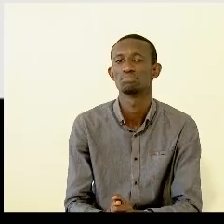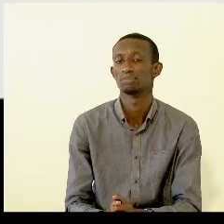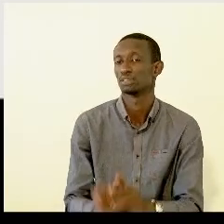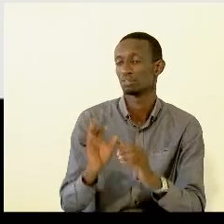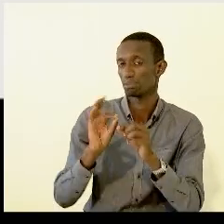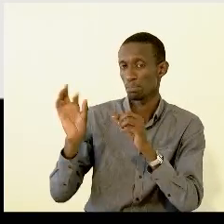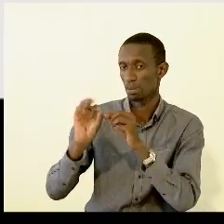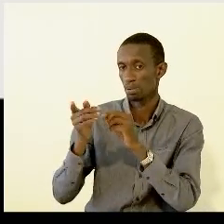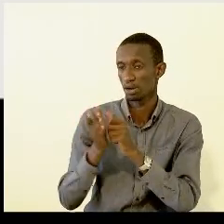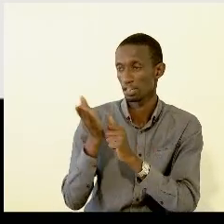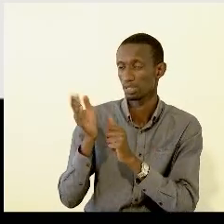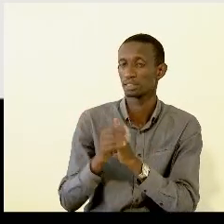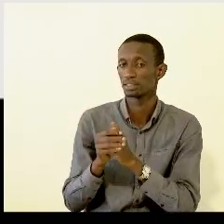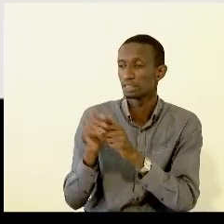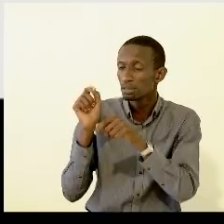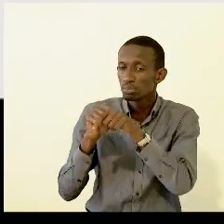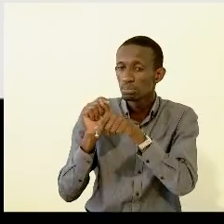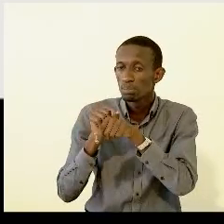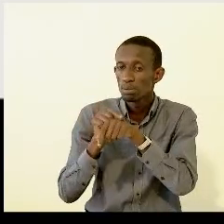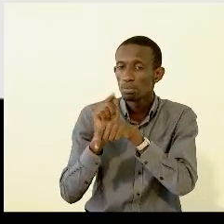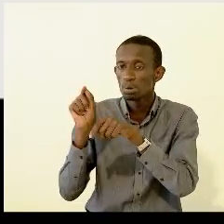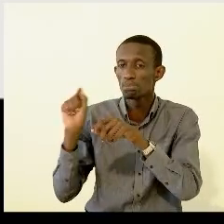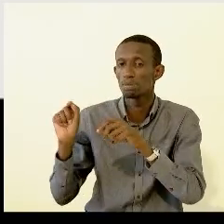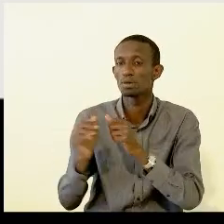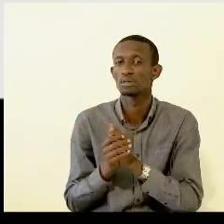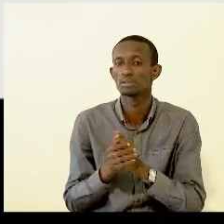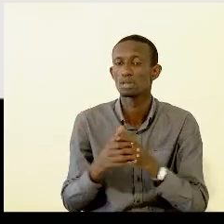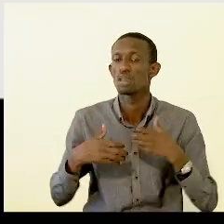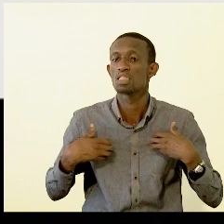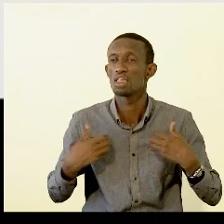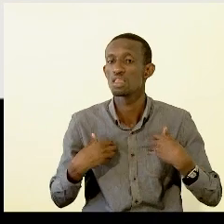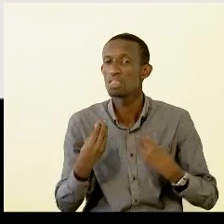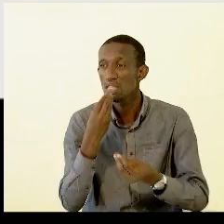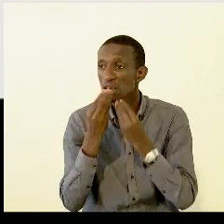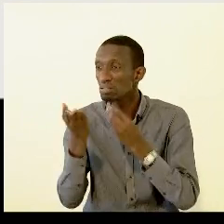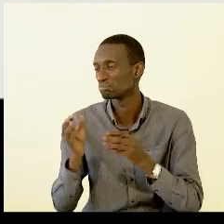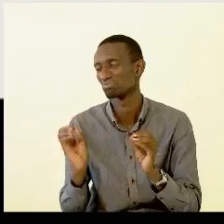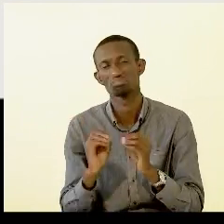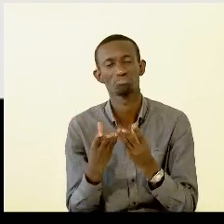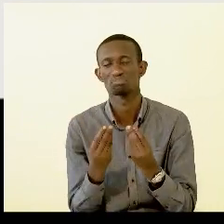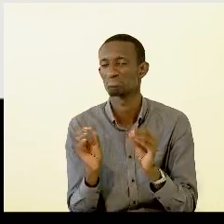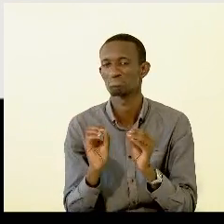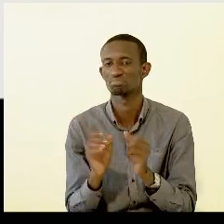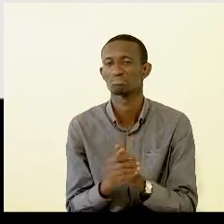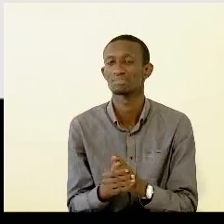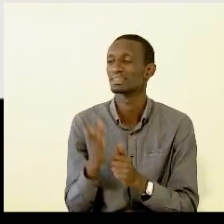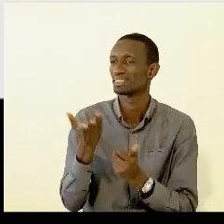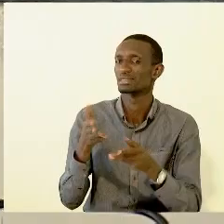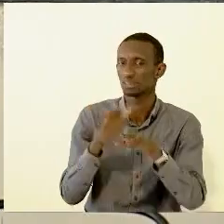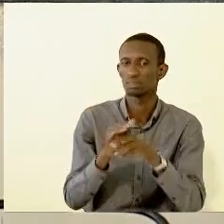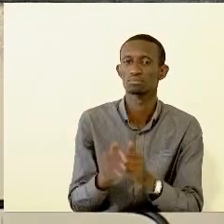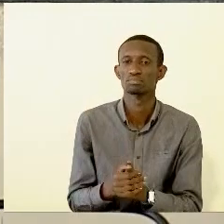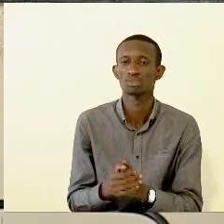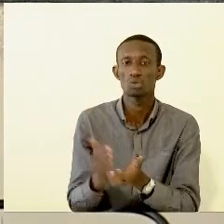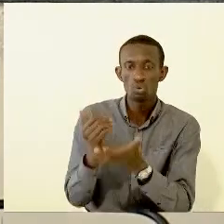or sometimes thorns are there, herbivores will not easily eat those plants. And that is an adaptation